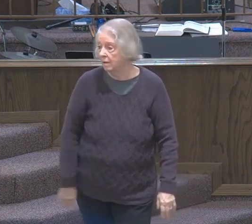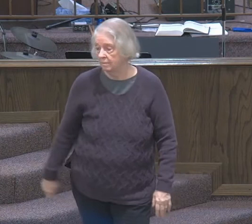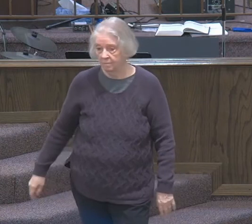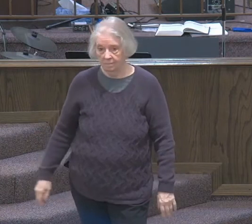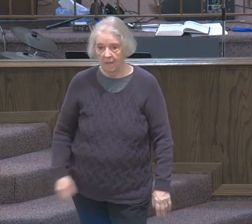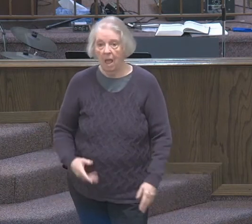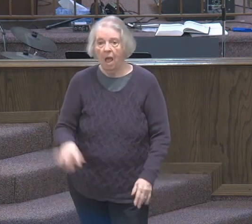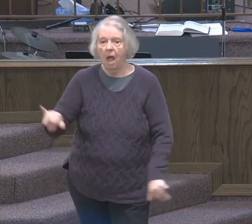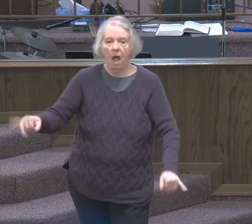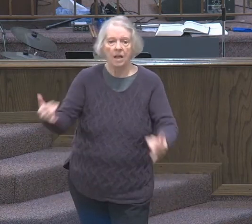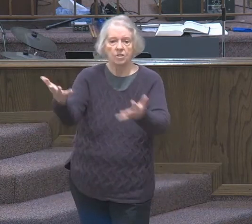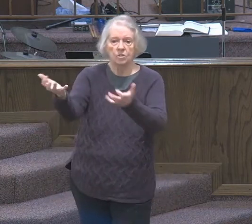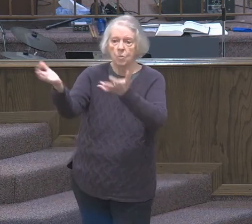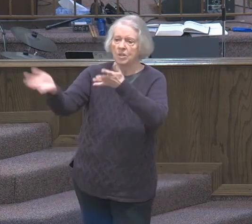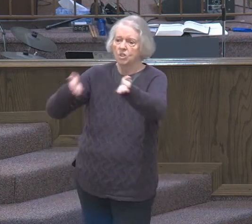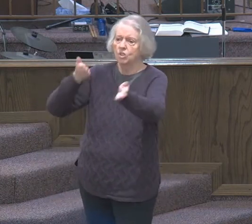serve you."